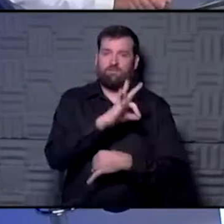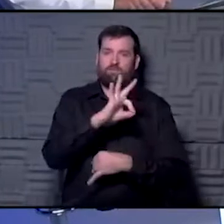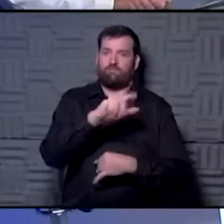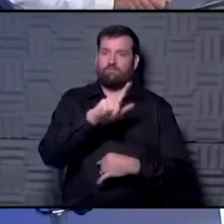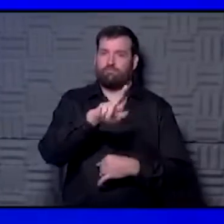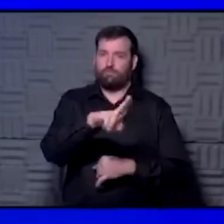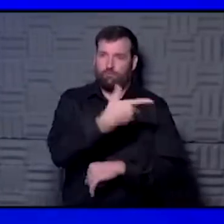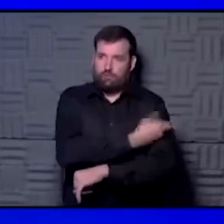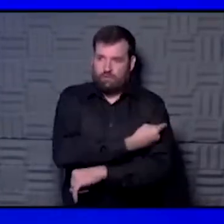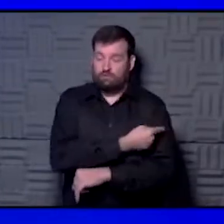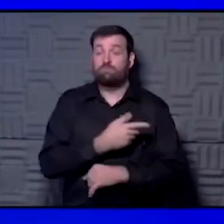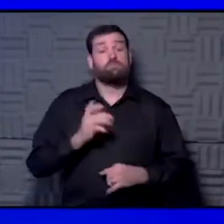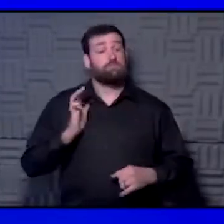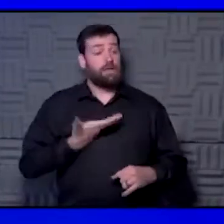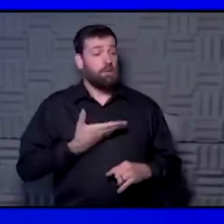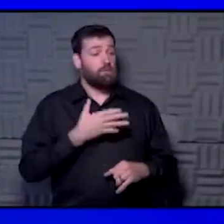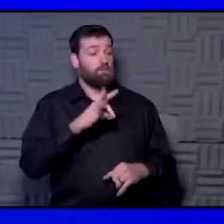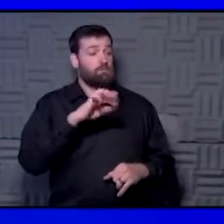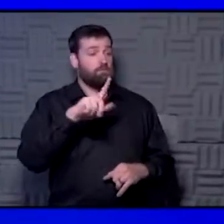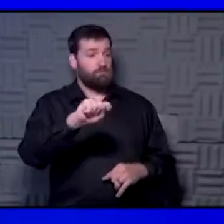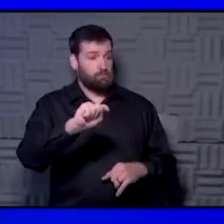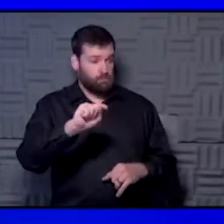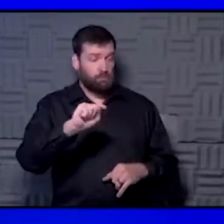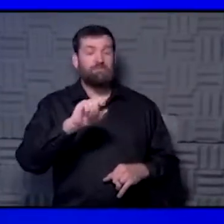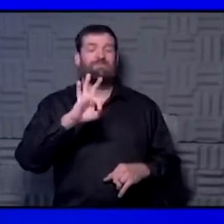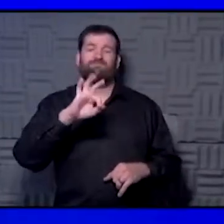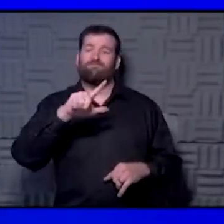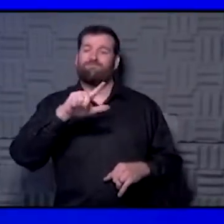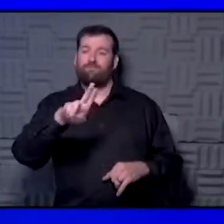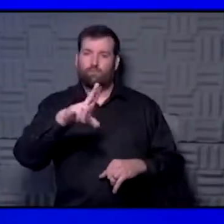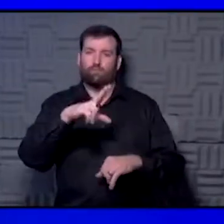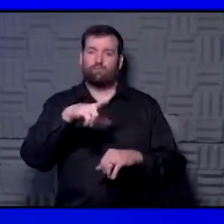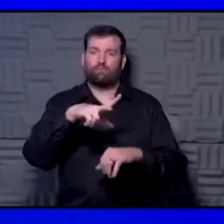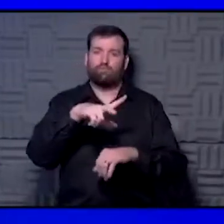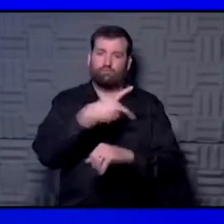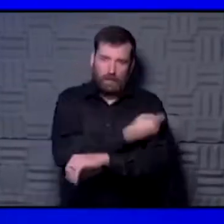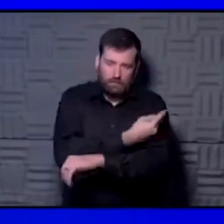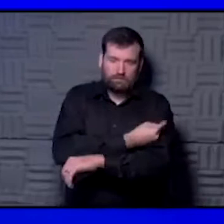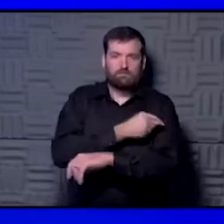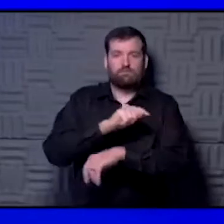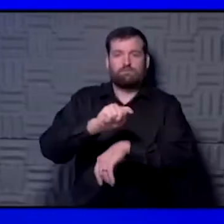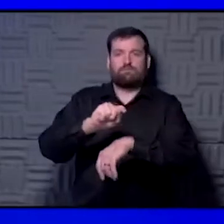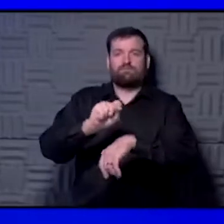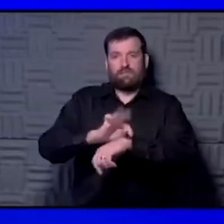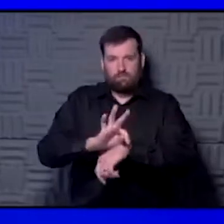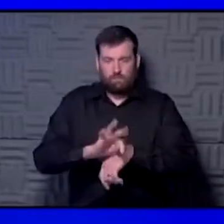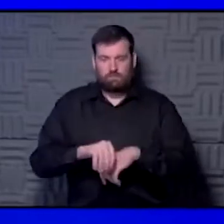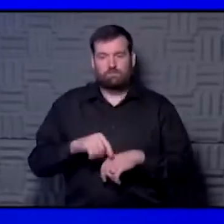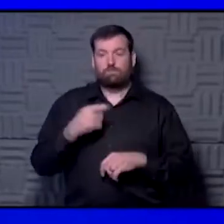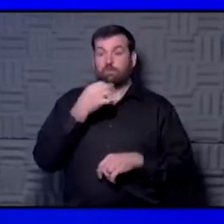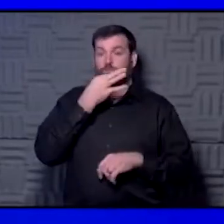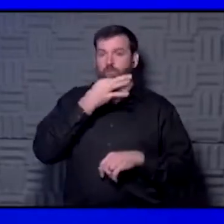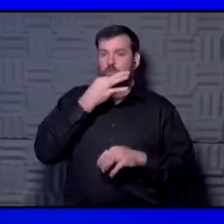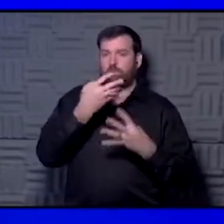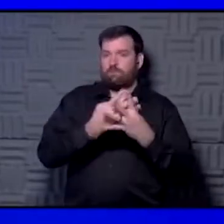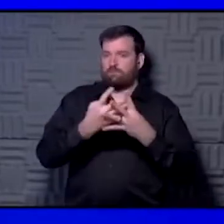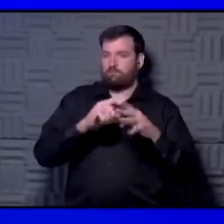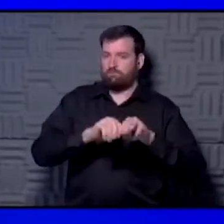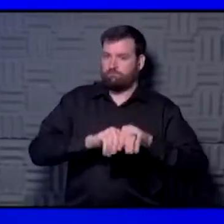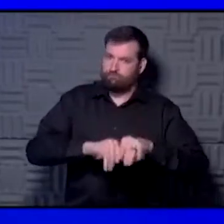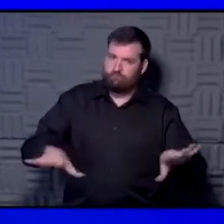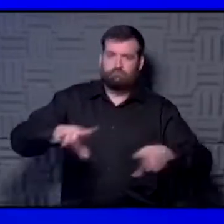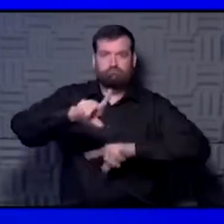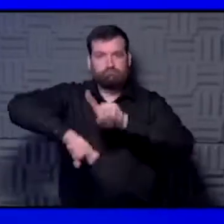our influenza vaccine task force meeting this week because we are preparing to roll out our screening questionnaire and also giving